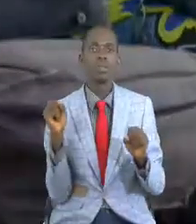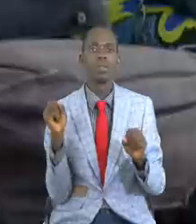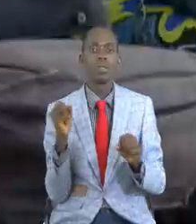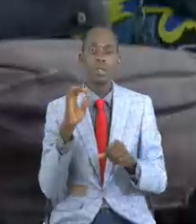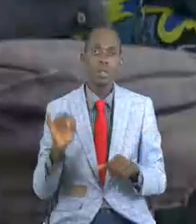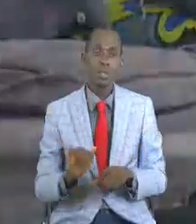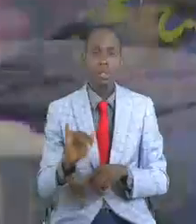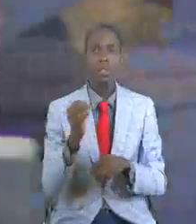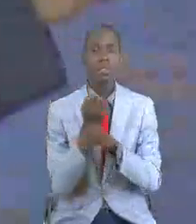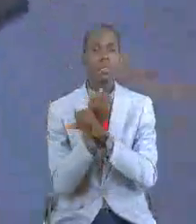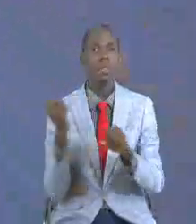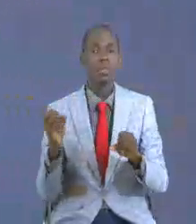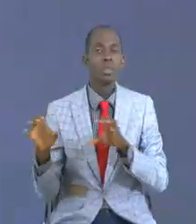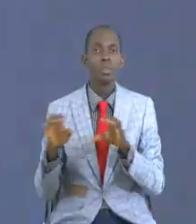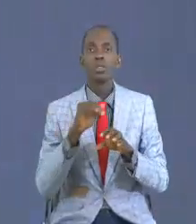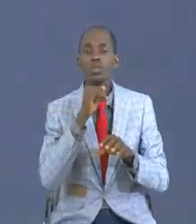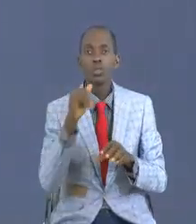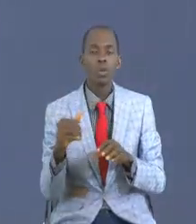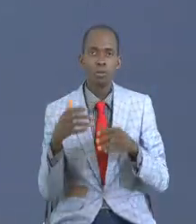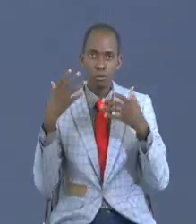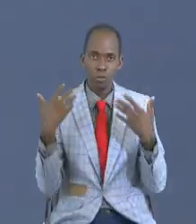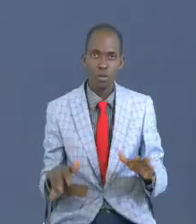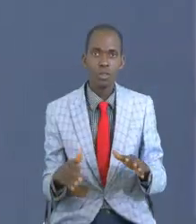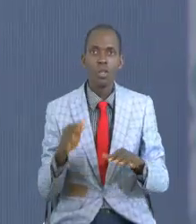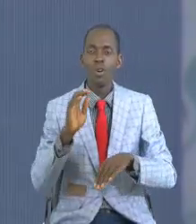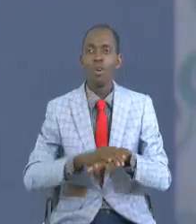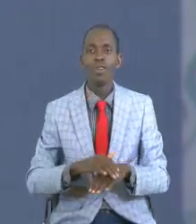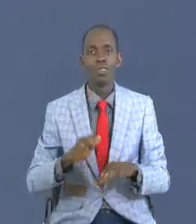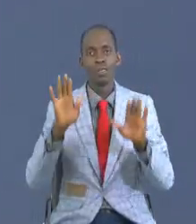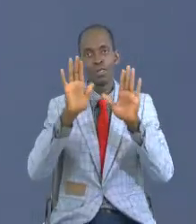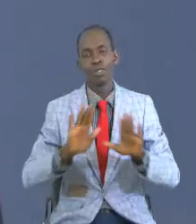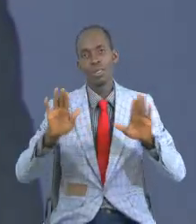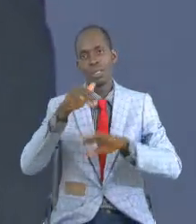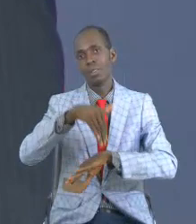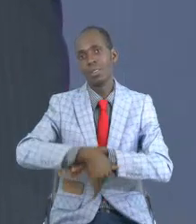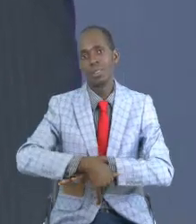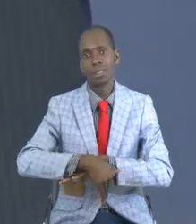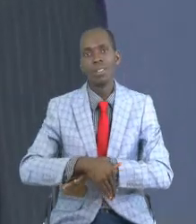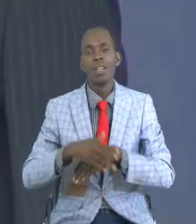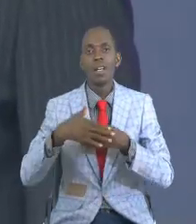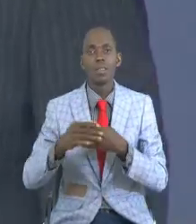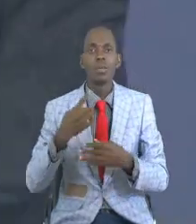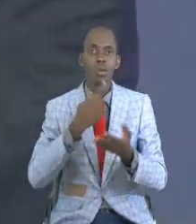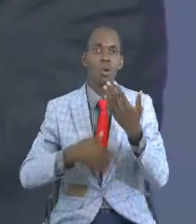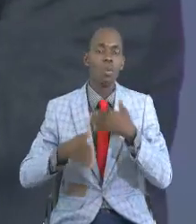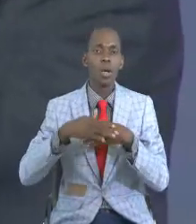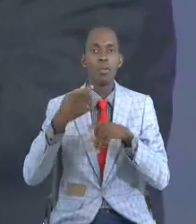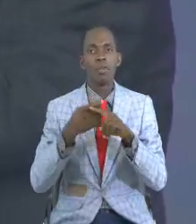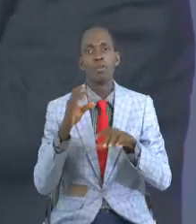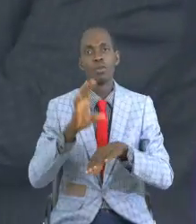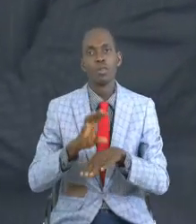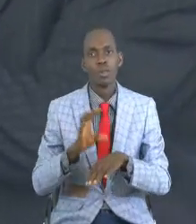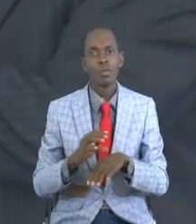does not expire on Sunday night. After we've come back from church and we